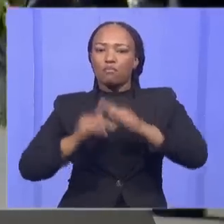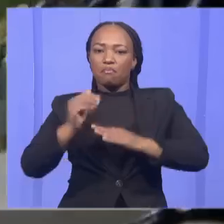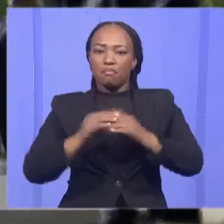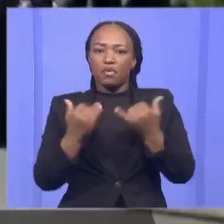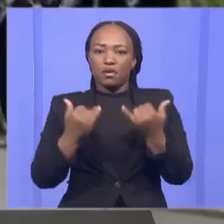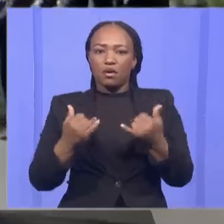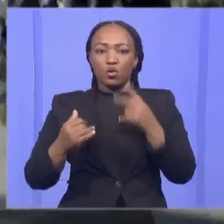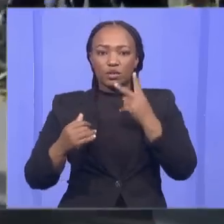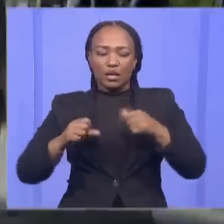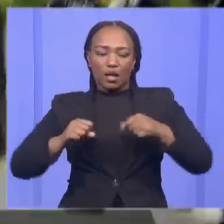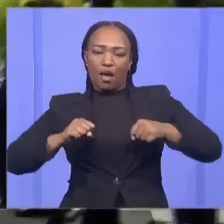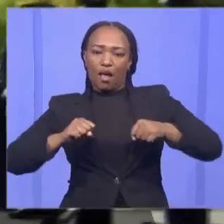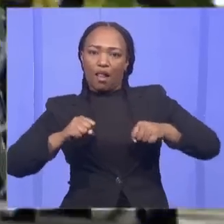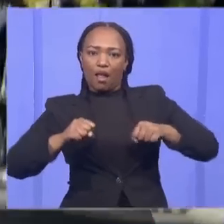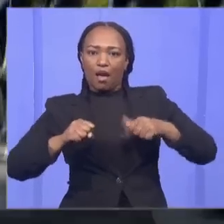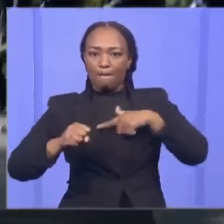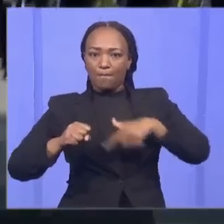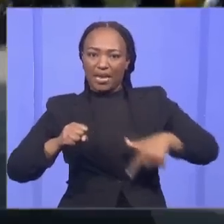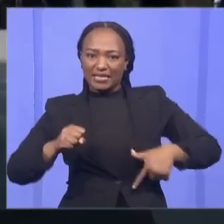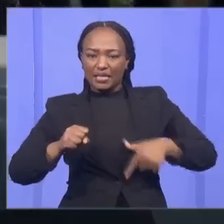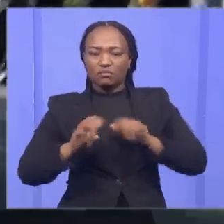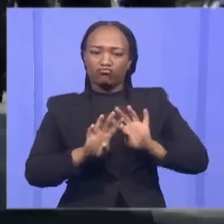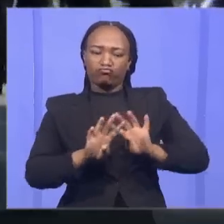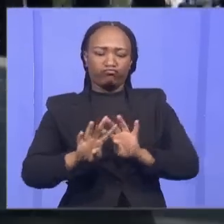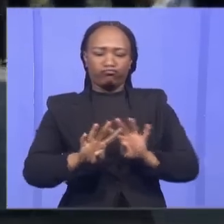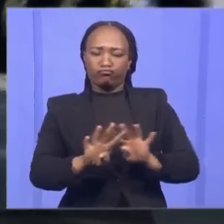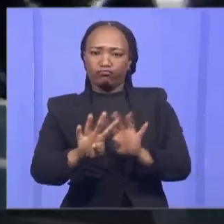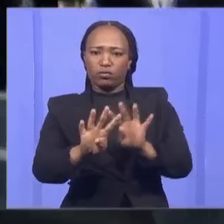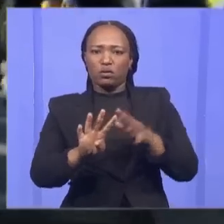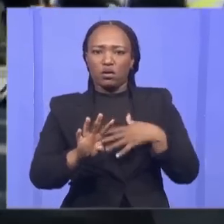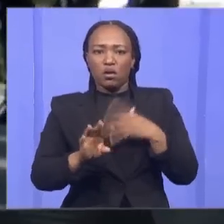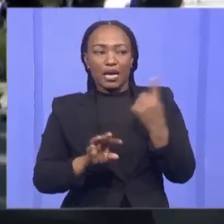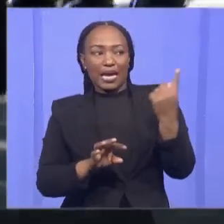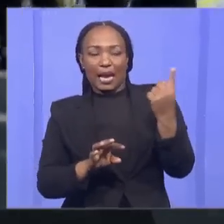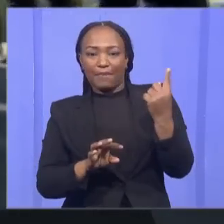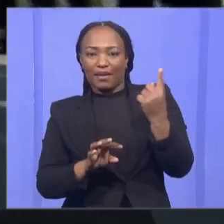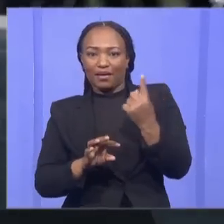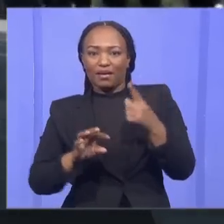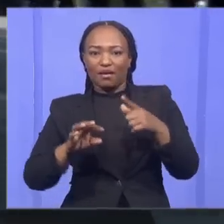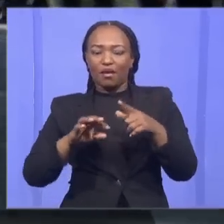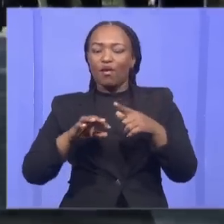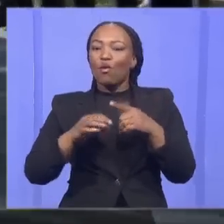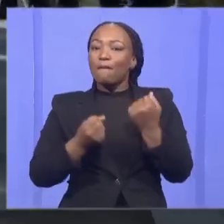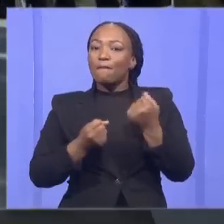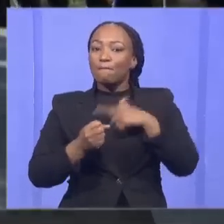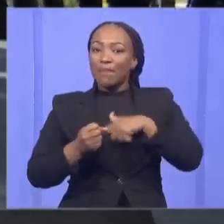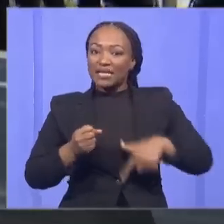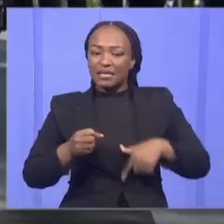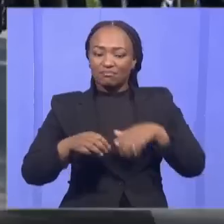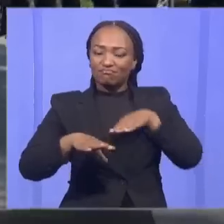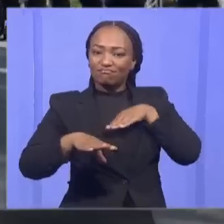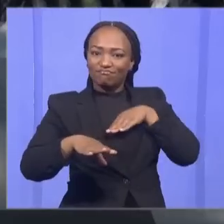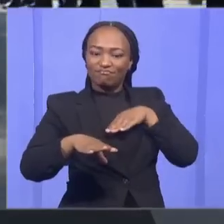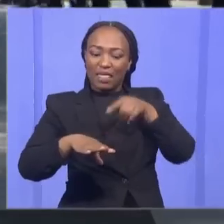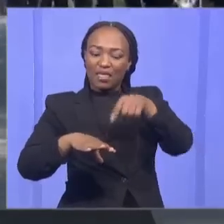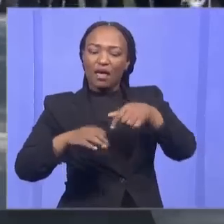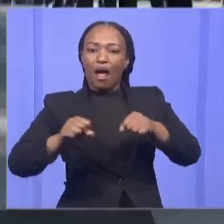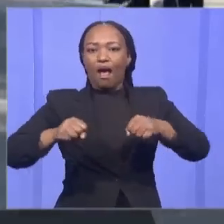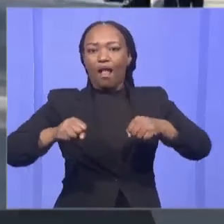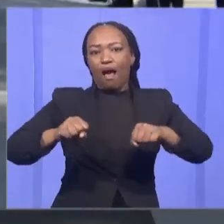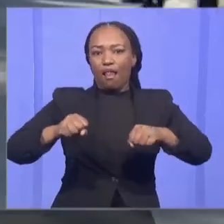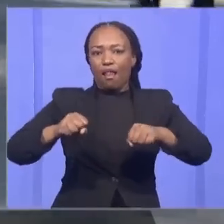the motorcade accompanying President-elect Cyril Ramaphosa making his way to where we are, the seat of government. In the lead